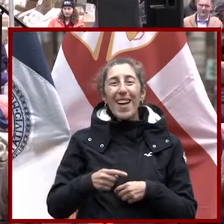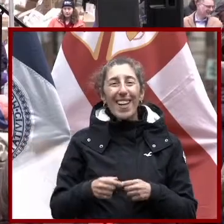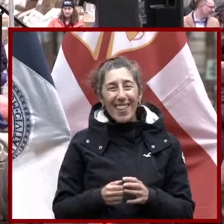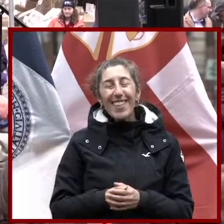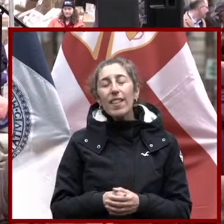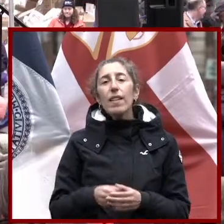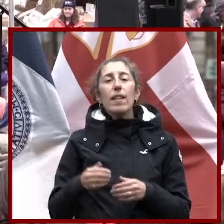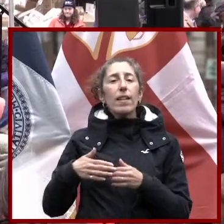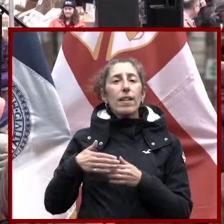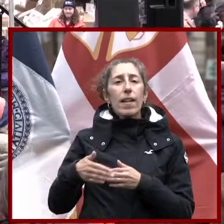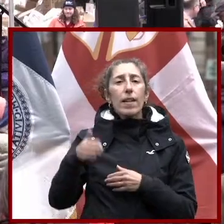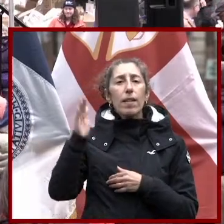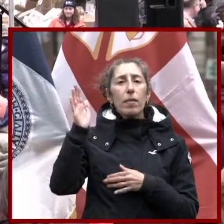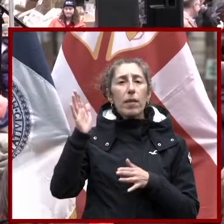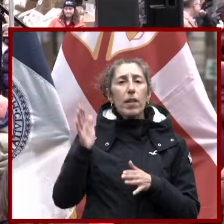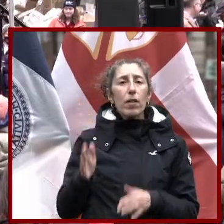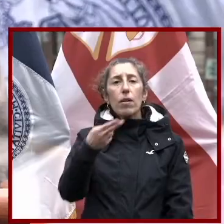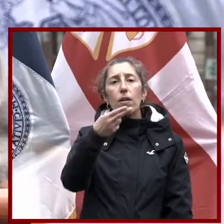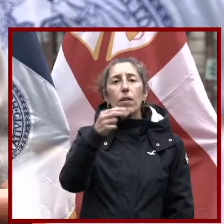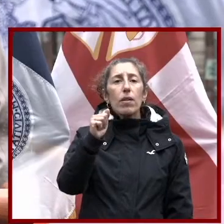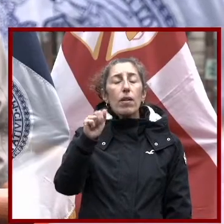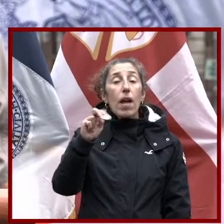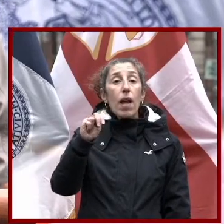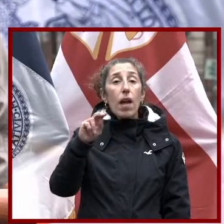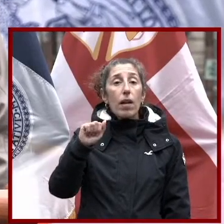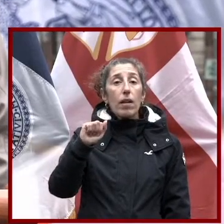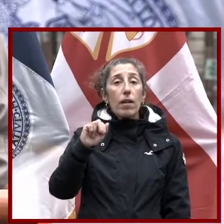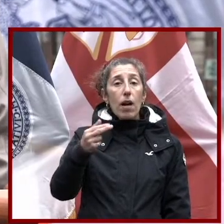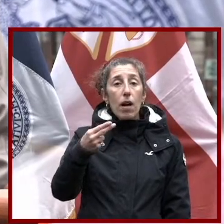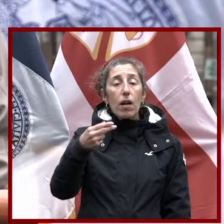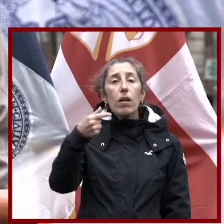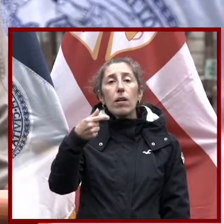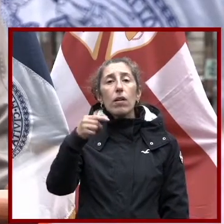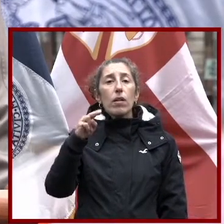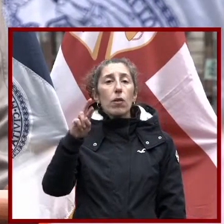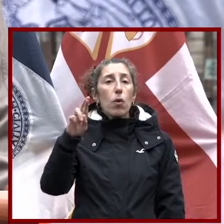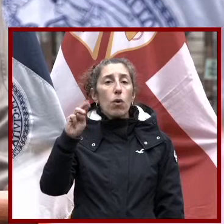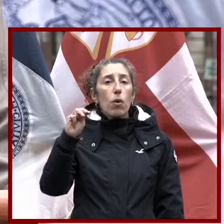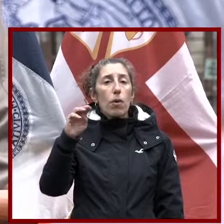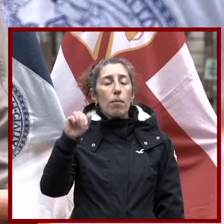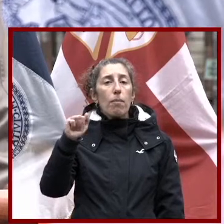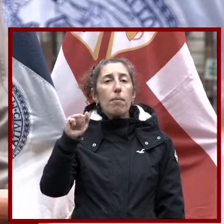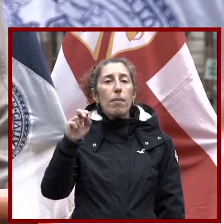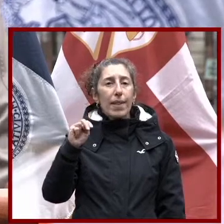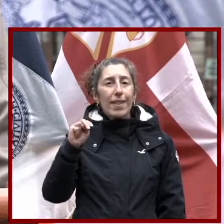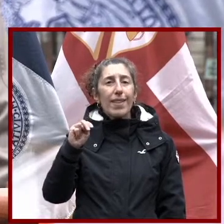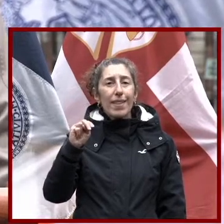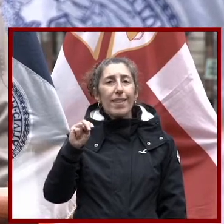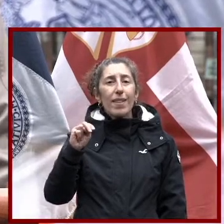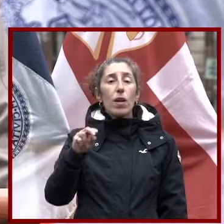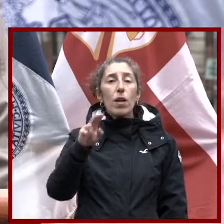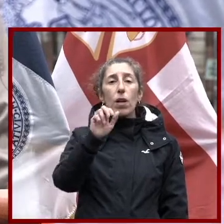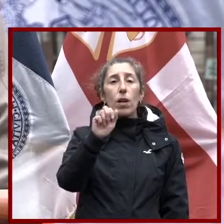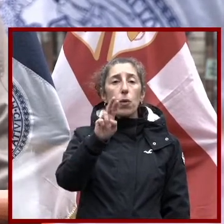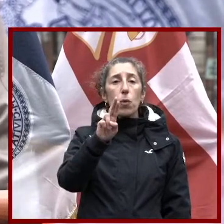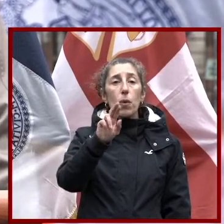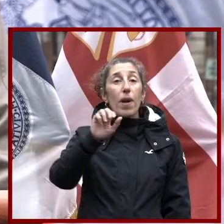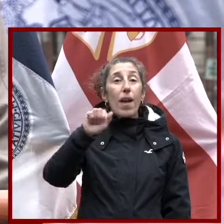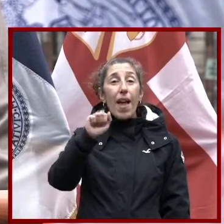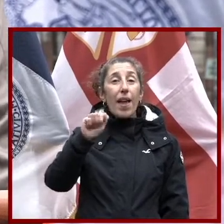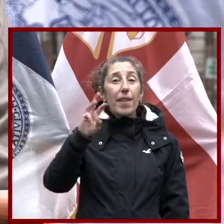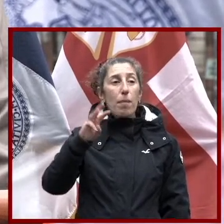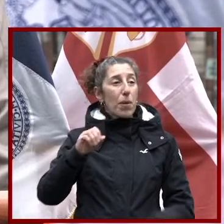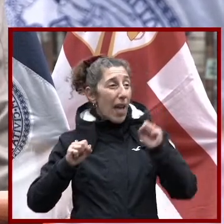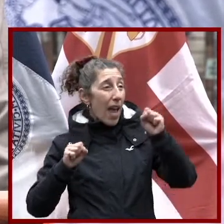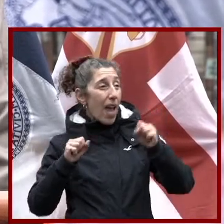Our next speaker is Hannah Gurman, who is the Contract Faculty United of the UAW. Let's hear it for the